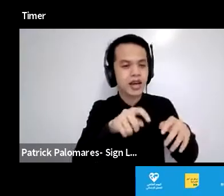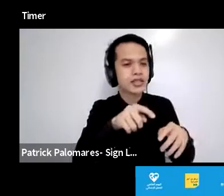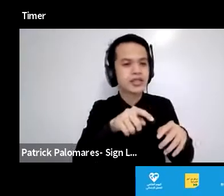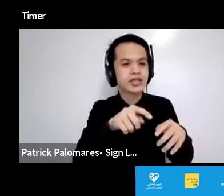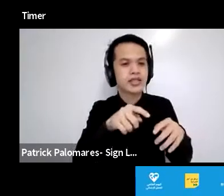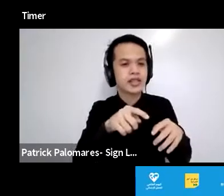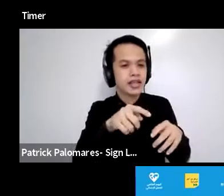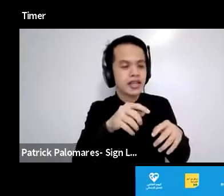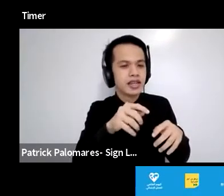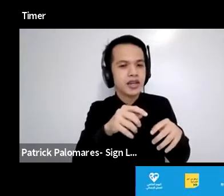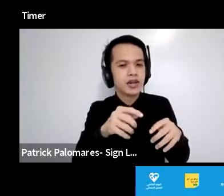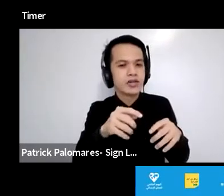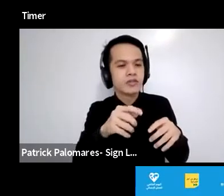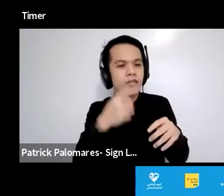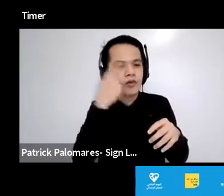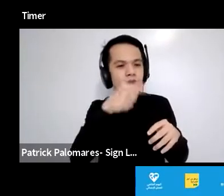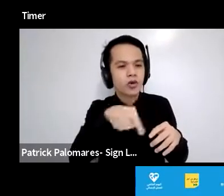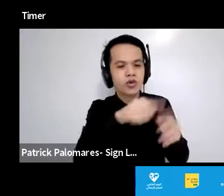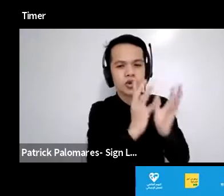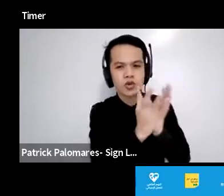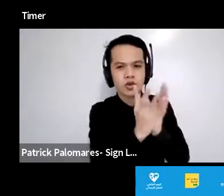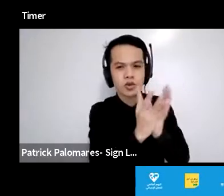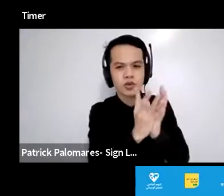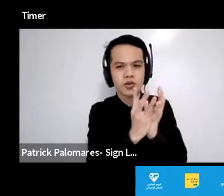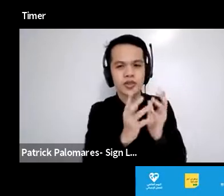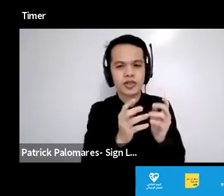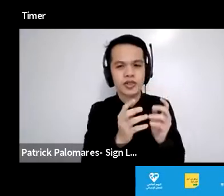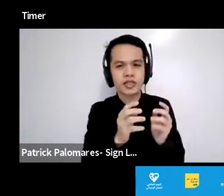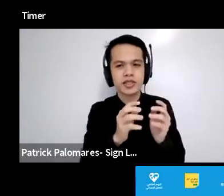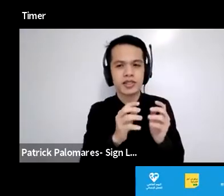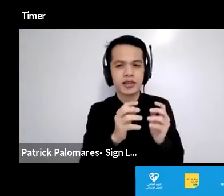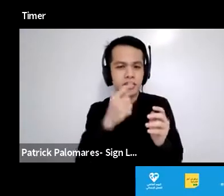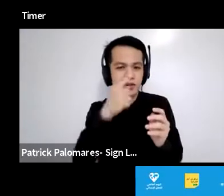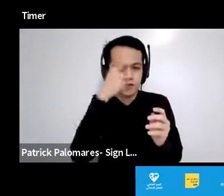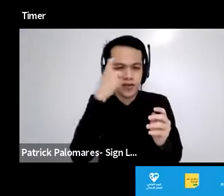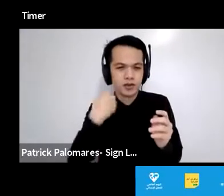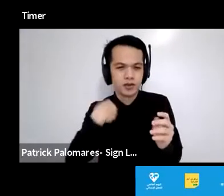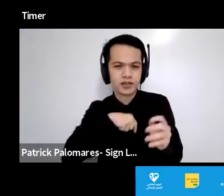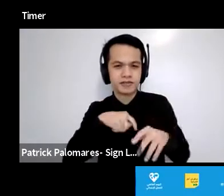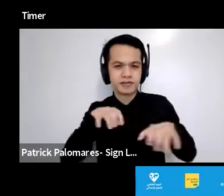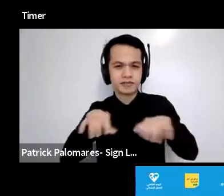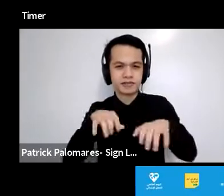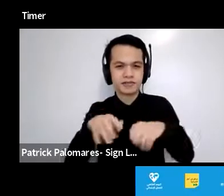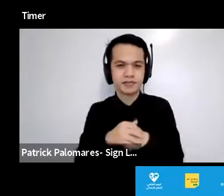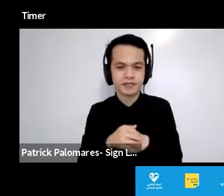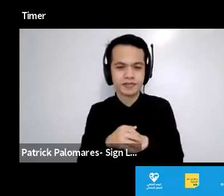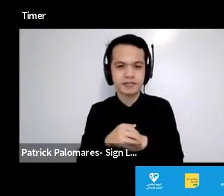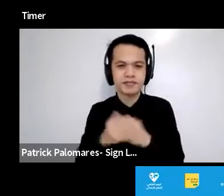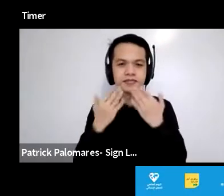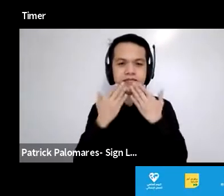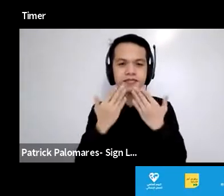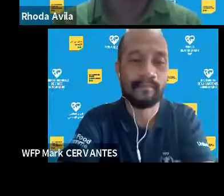or worse in cases because of our actions. Thank you.